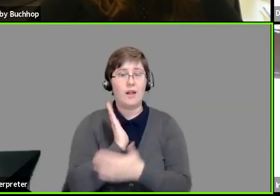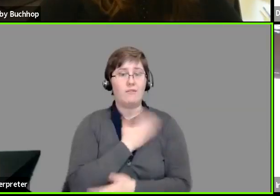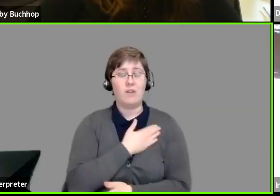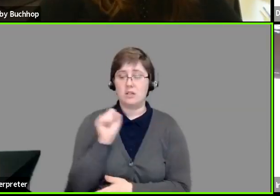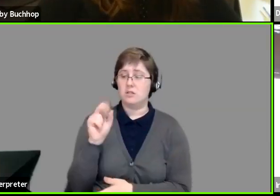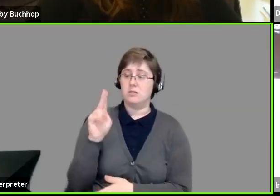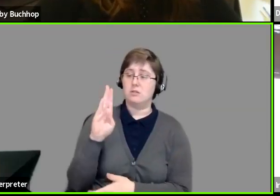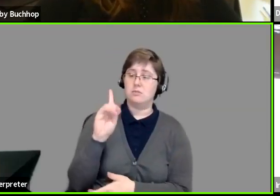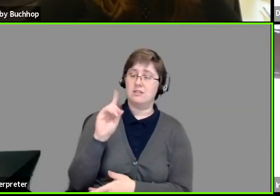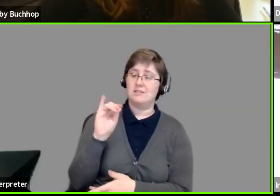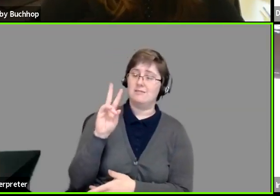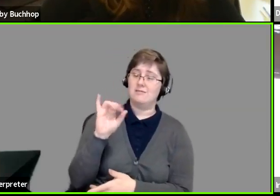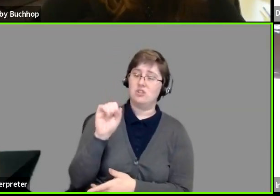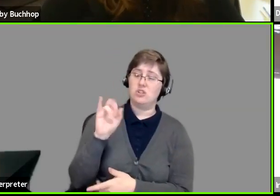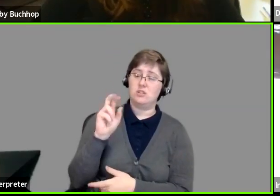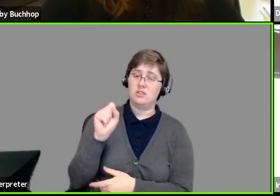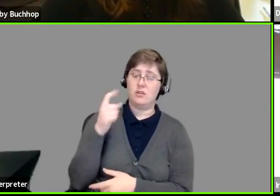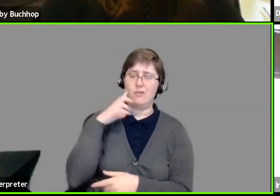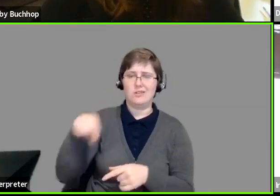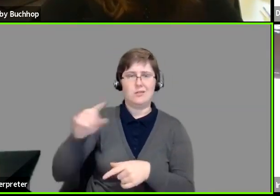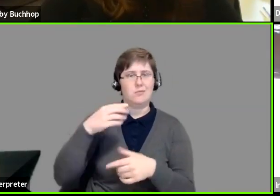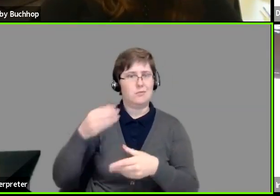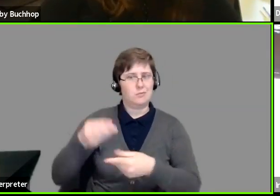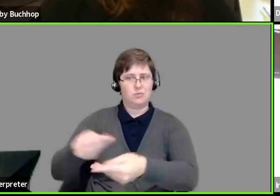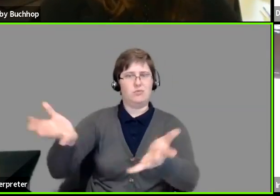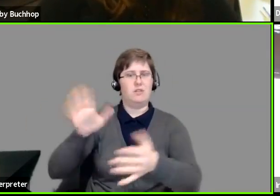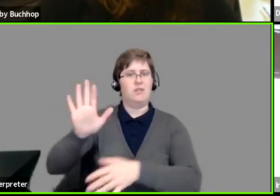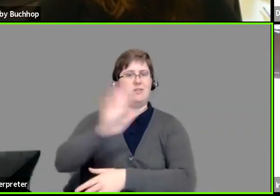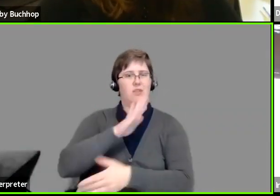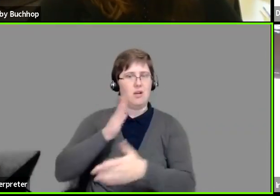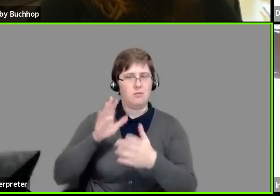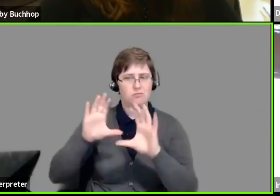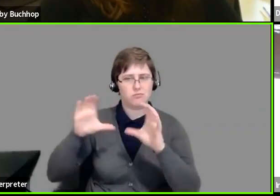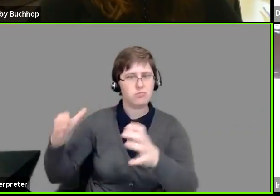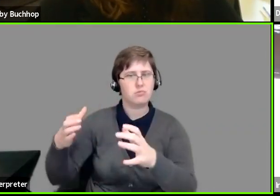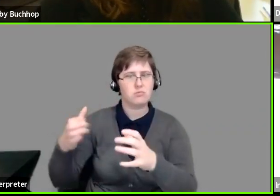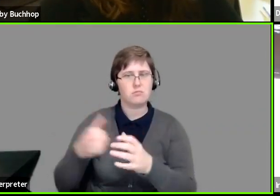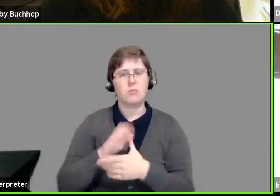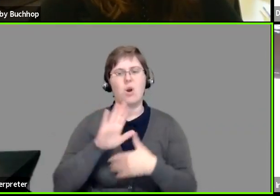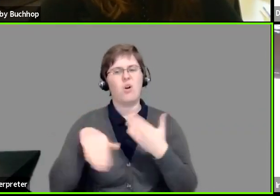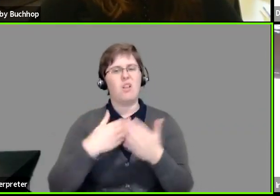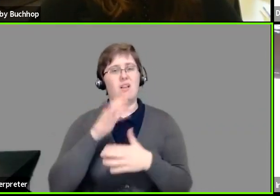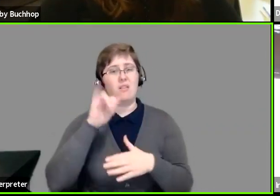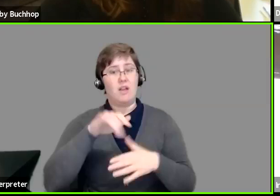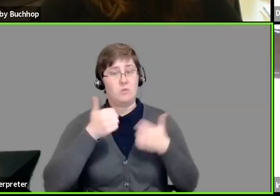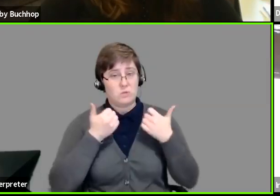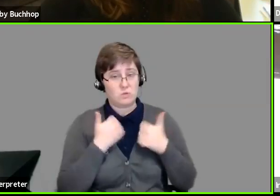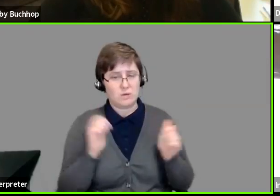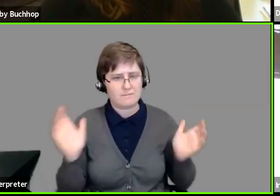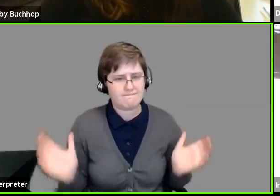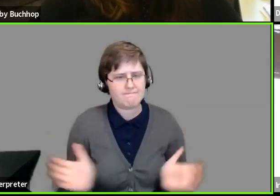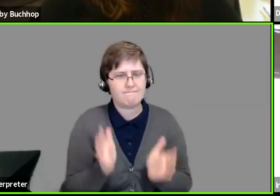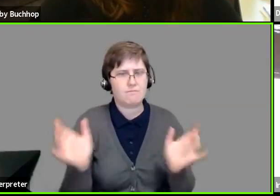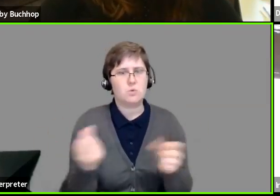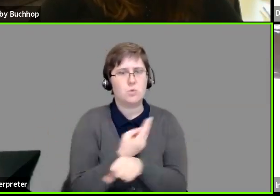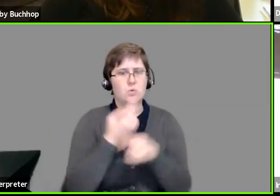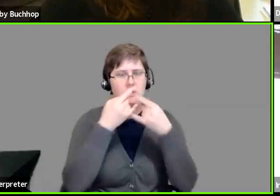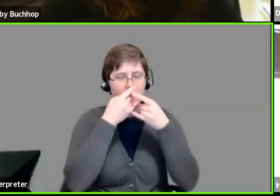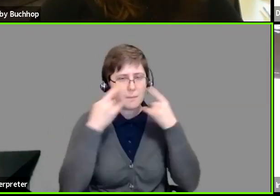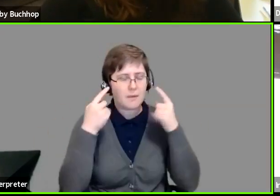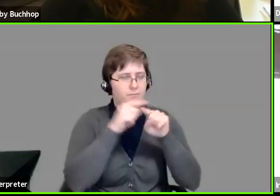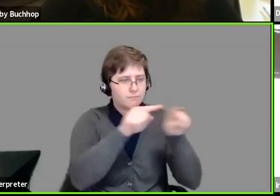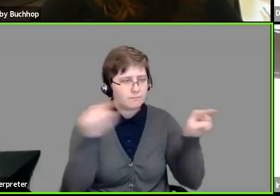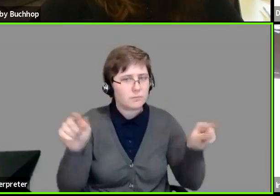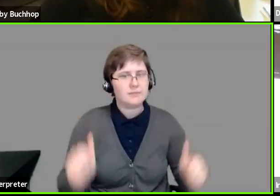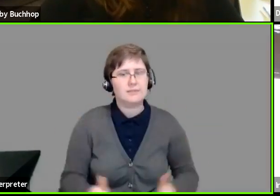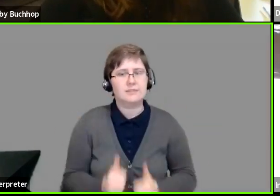for them to distribute to the populations that they serve. All of this was in an effort to encourage mask use among those that live